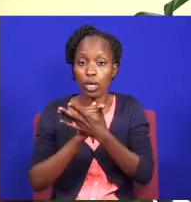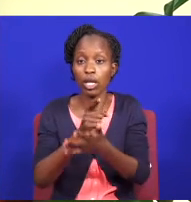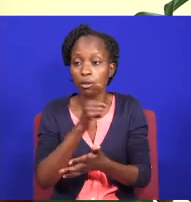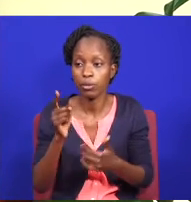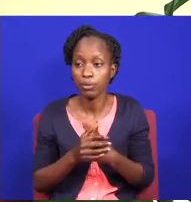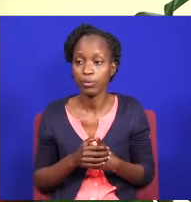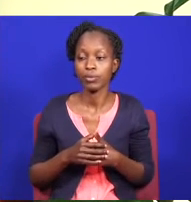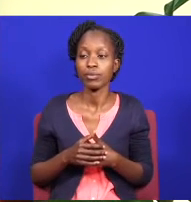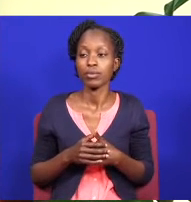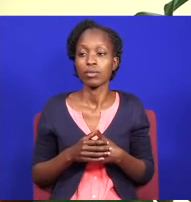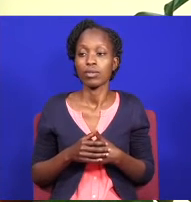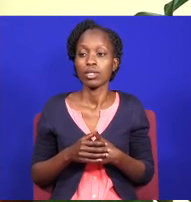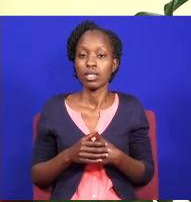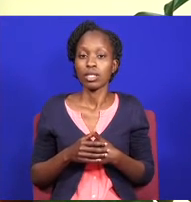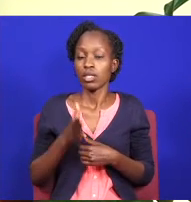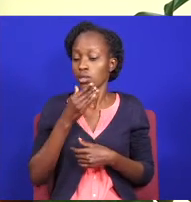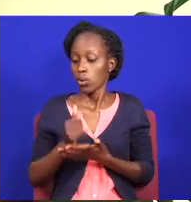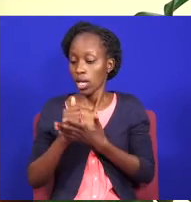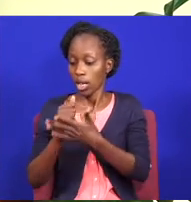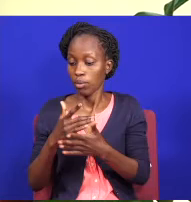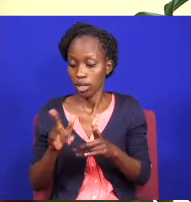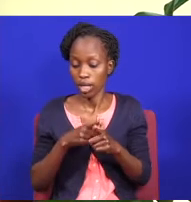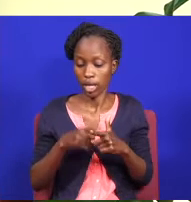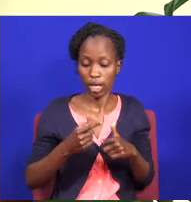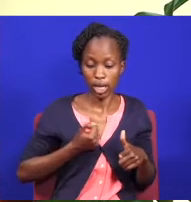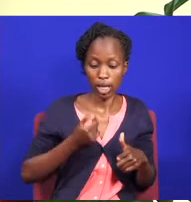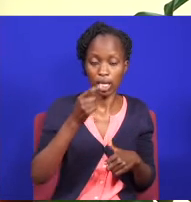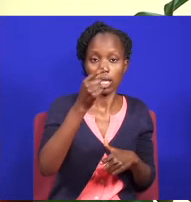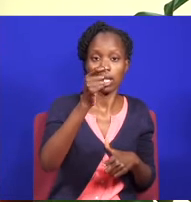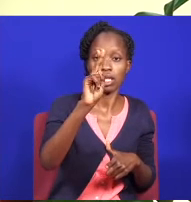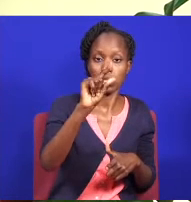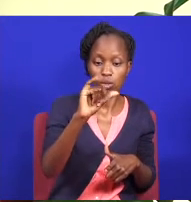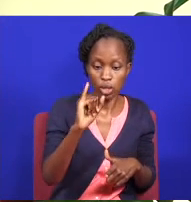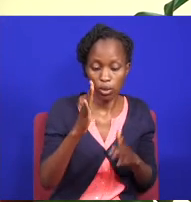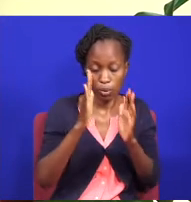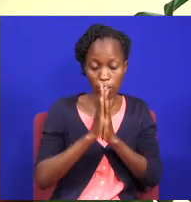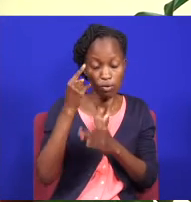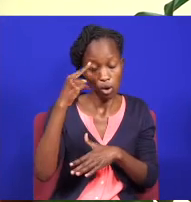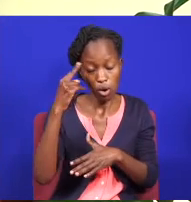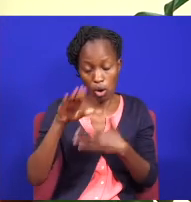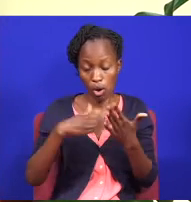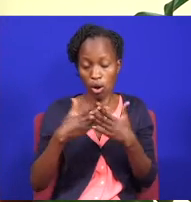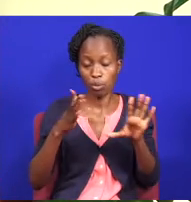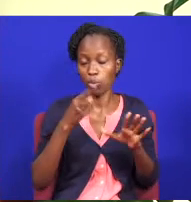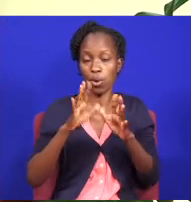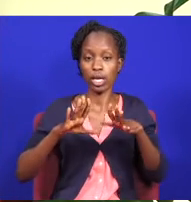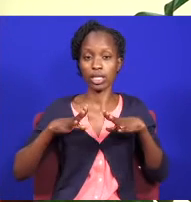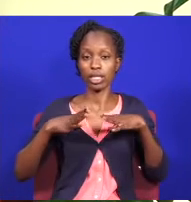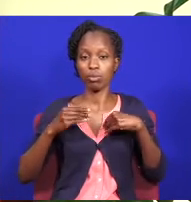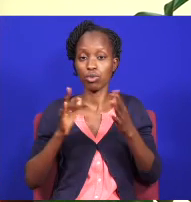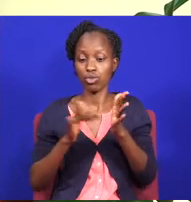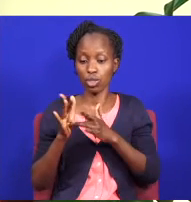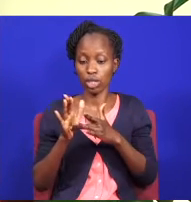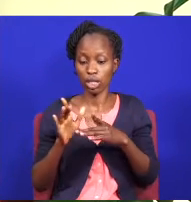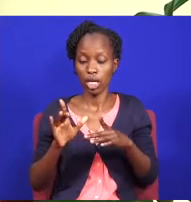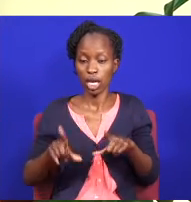us in that prayer. And then Tugi will pray for all those who have given their lives to Christ, even as we bring our lesson to